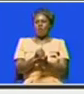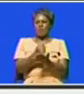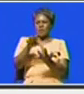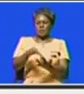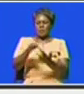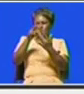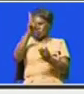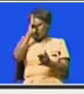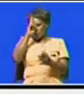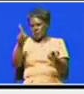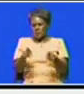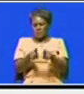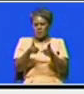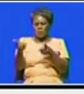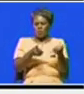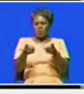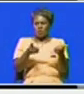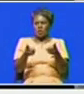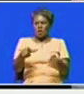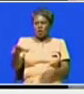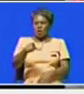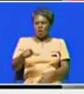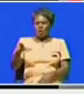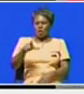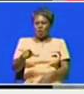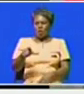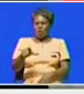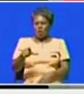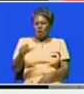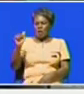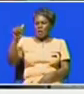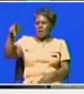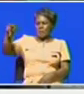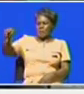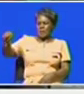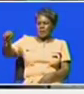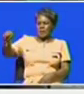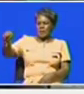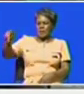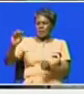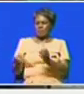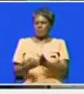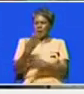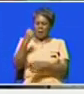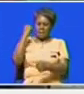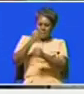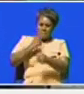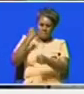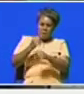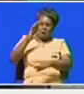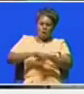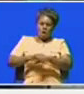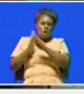police squad under the coordination of local provincial administration launched a major crackdown on